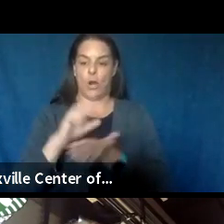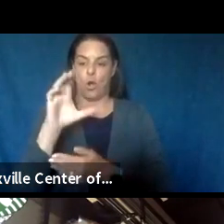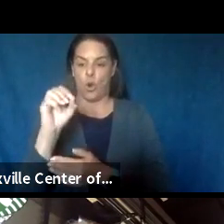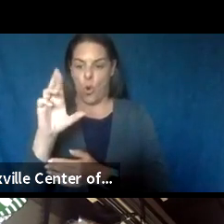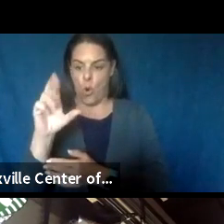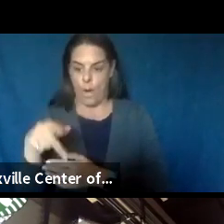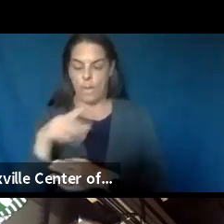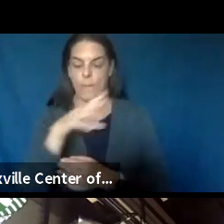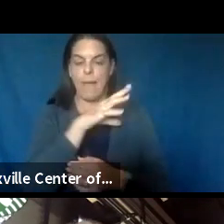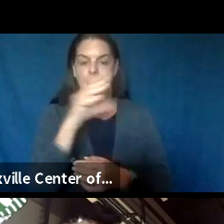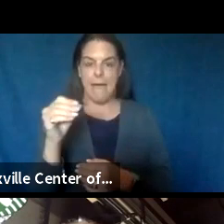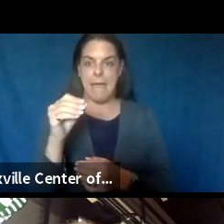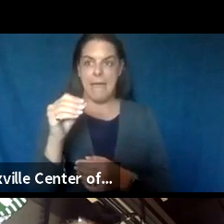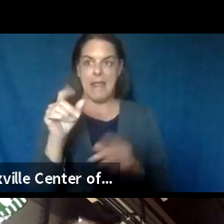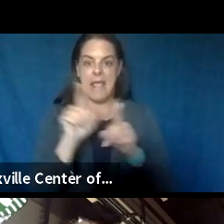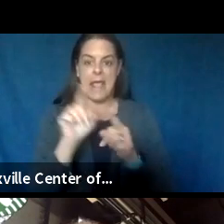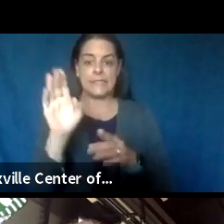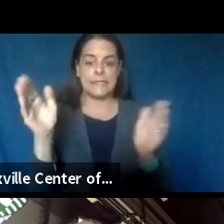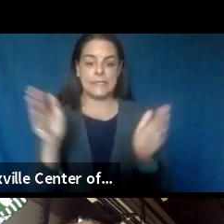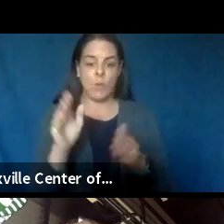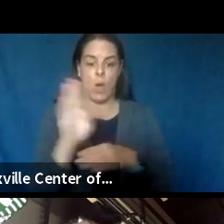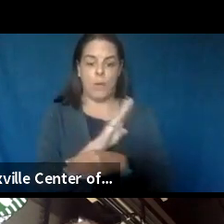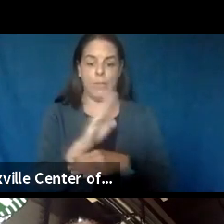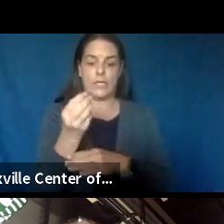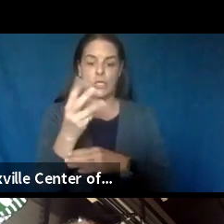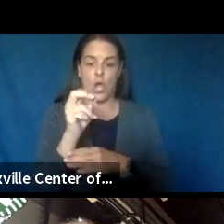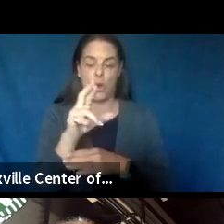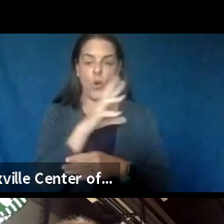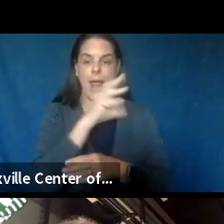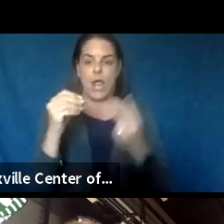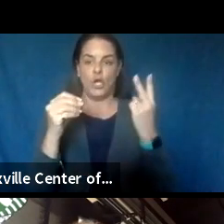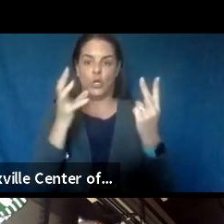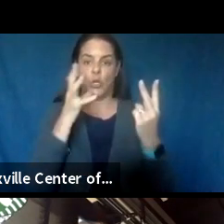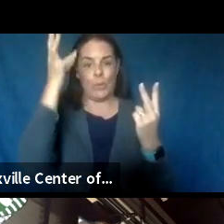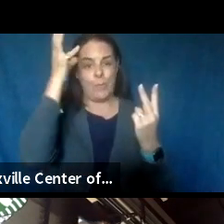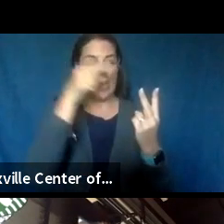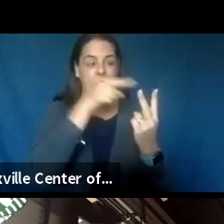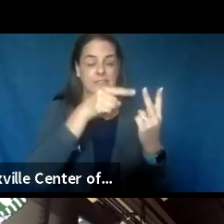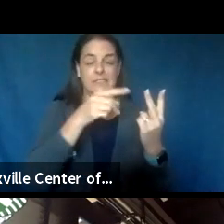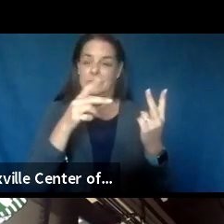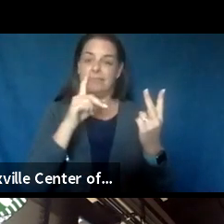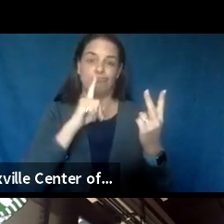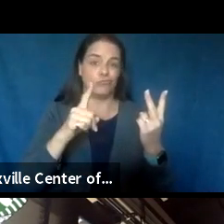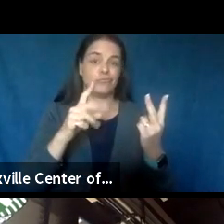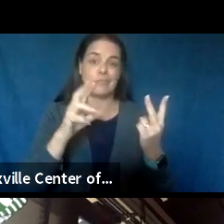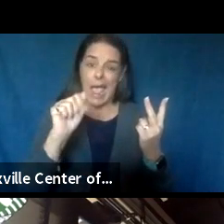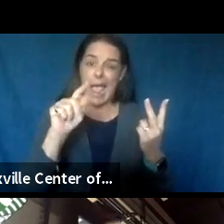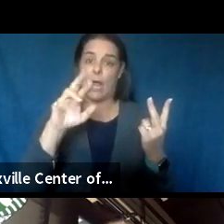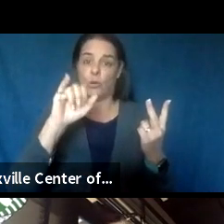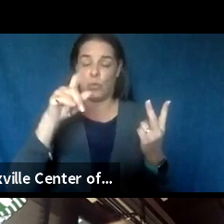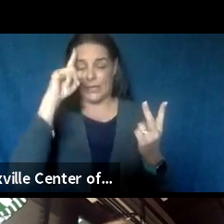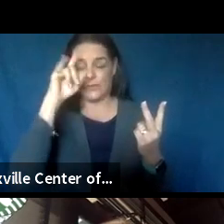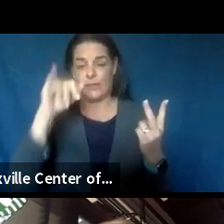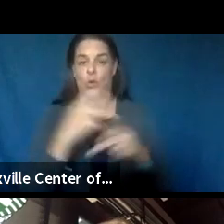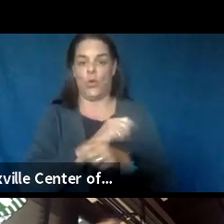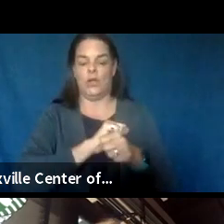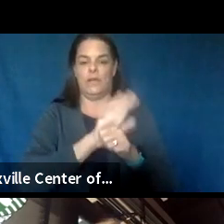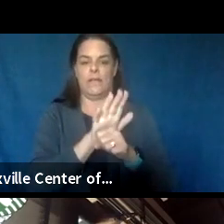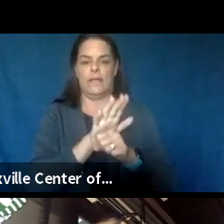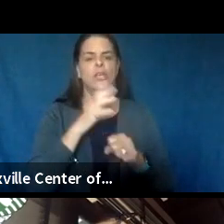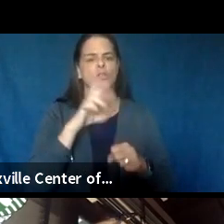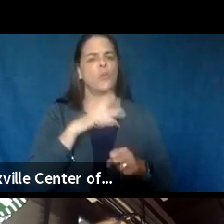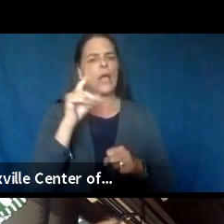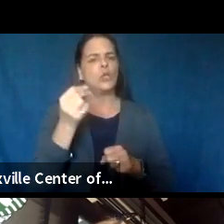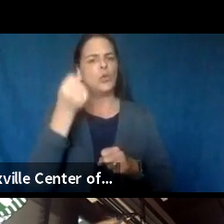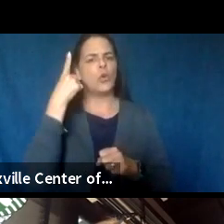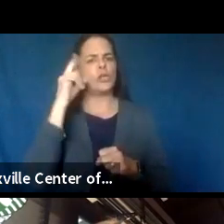and as a son of two parents who sit right in the danger zone for the worst effects of this virus. So I thoroughly understand our